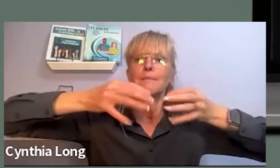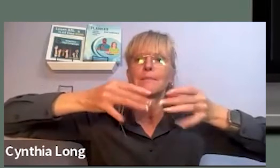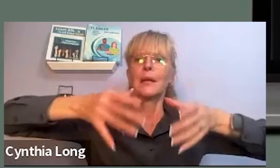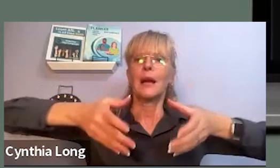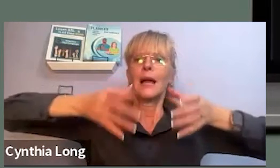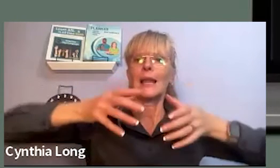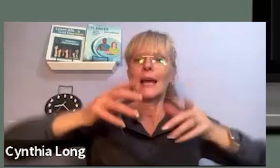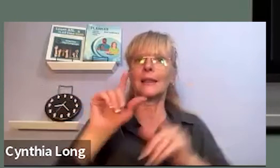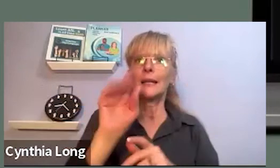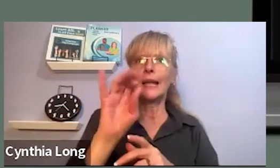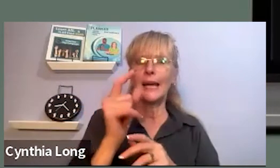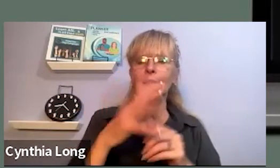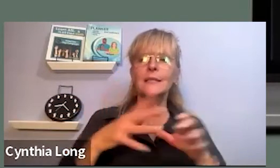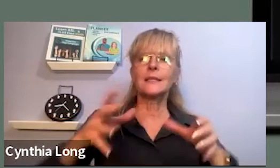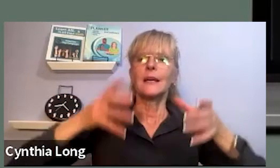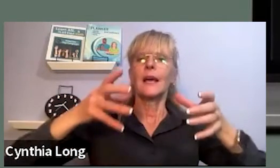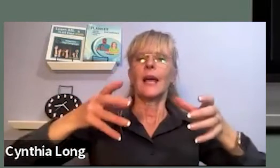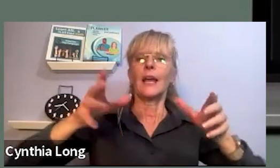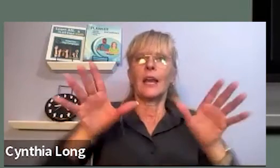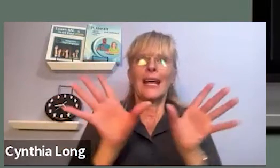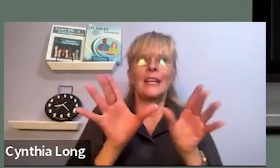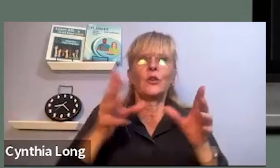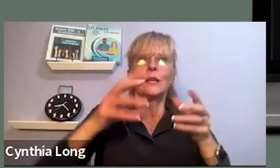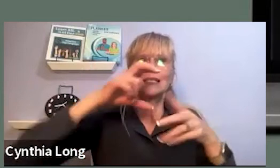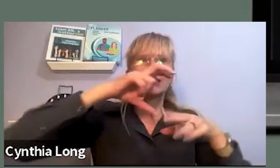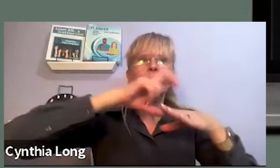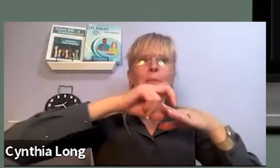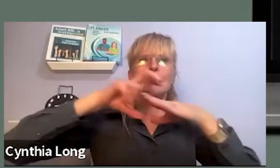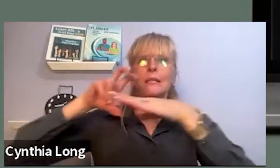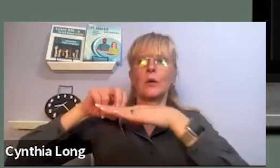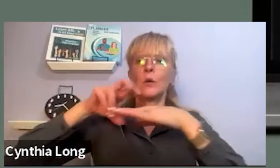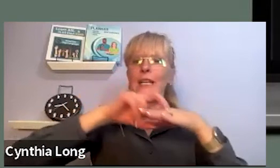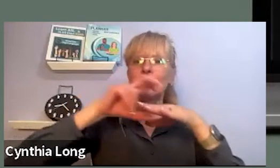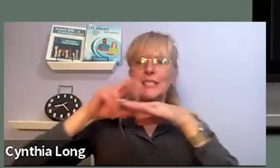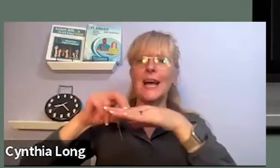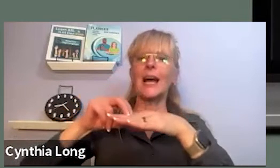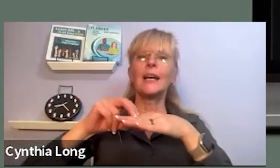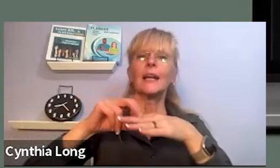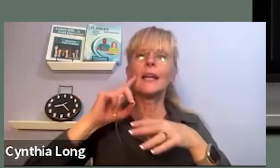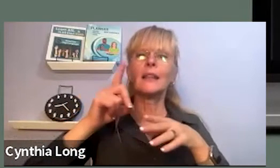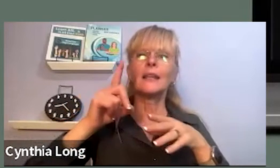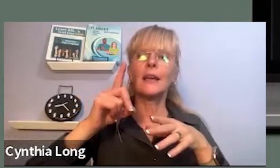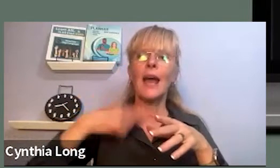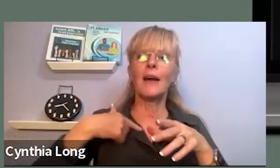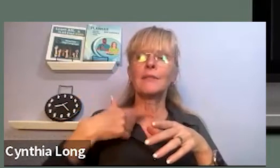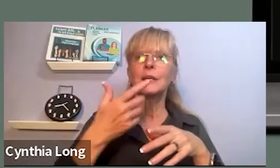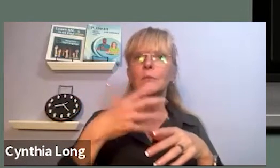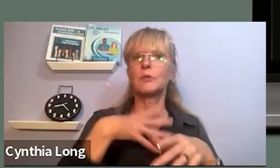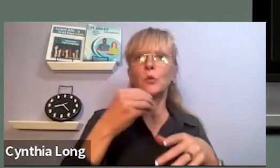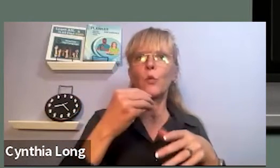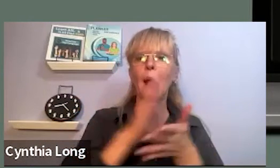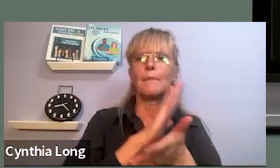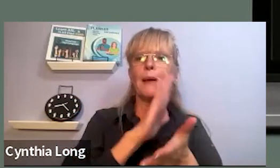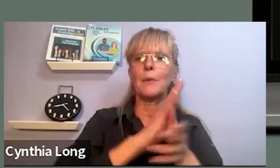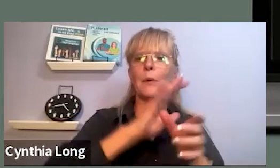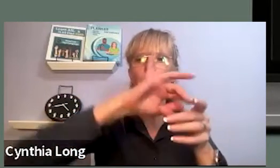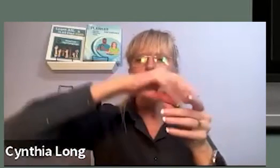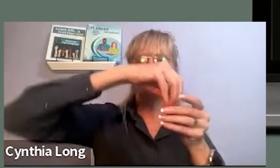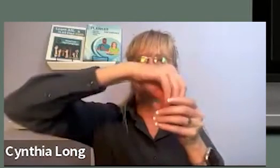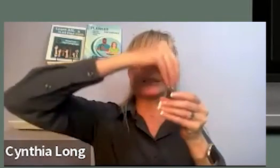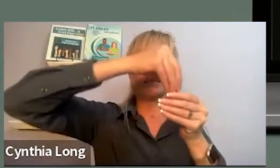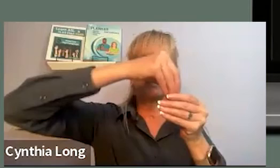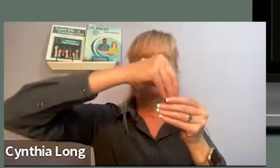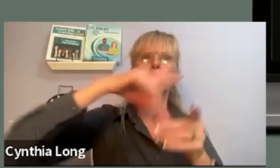like the legs, and you can staple it on each side, and then have some just white